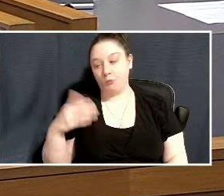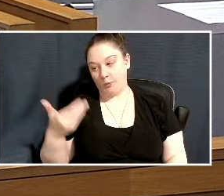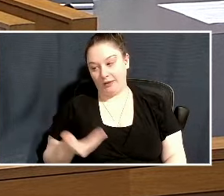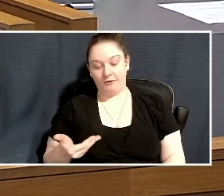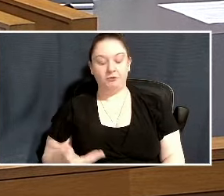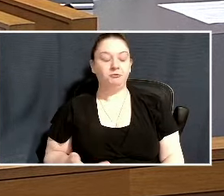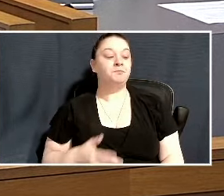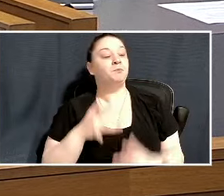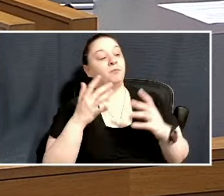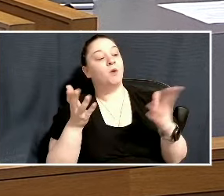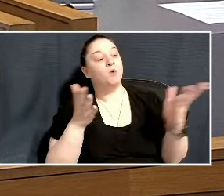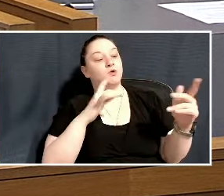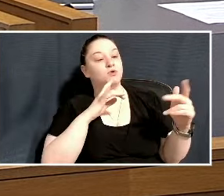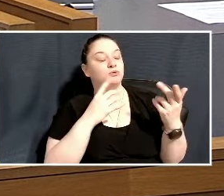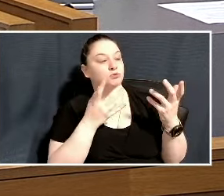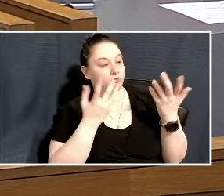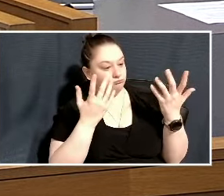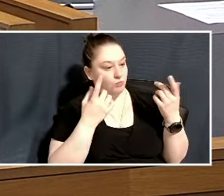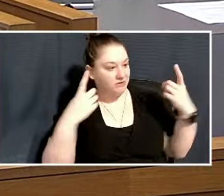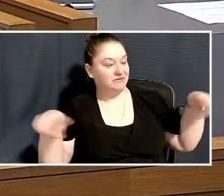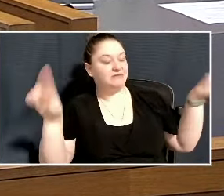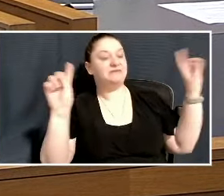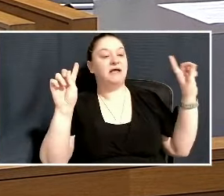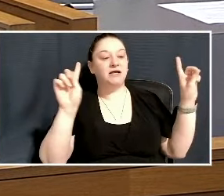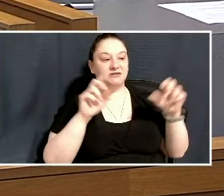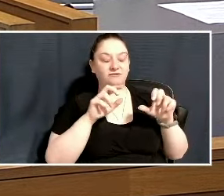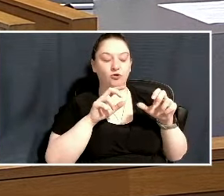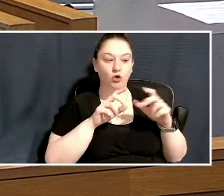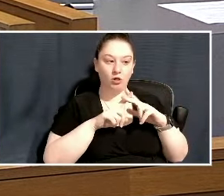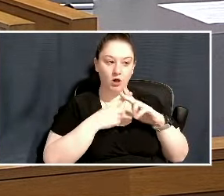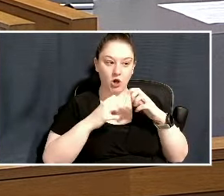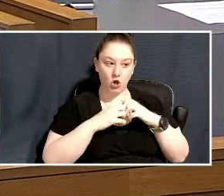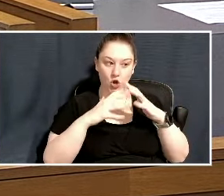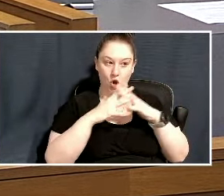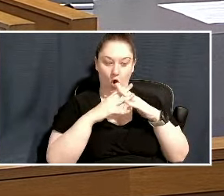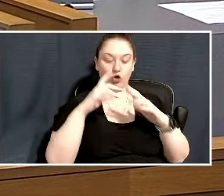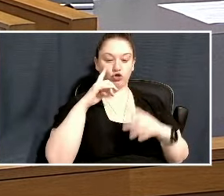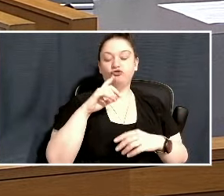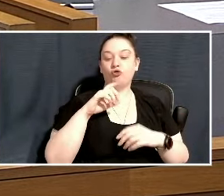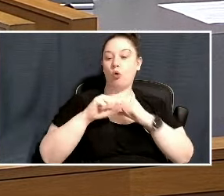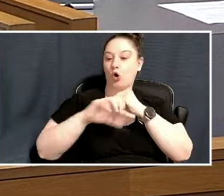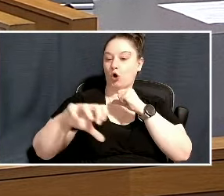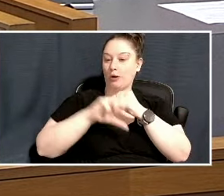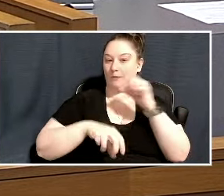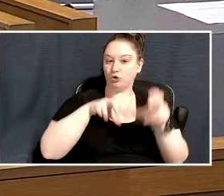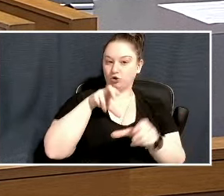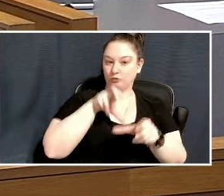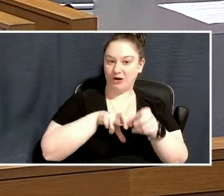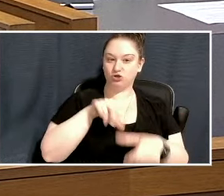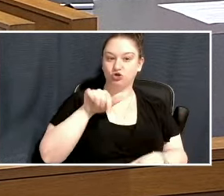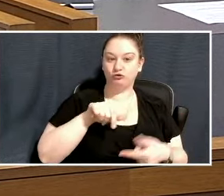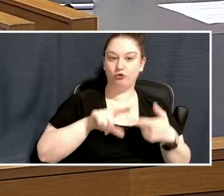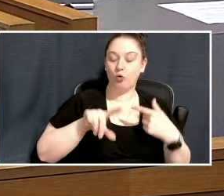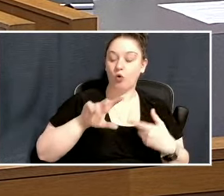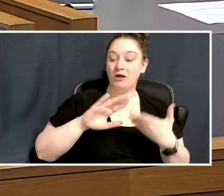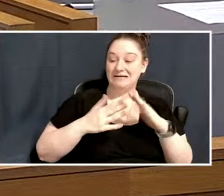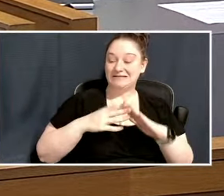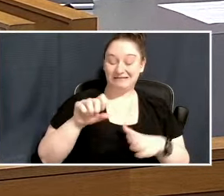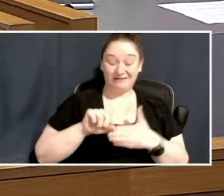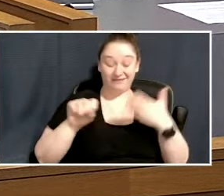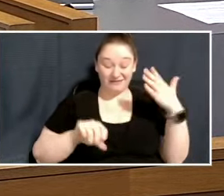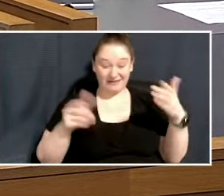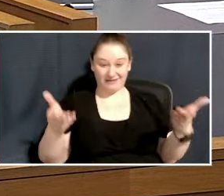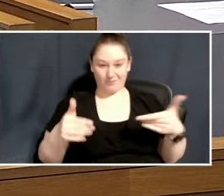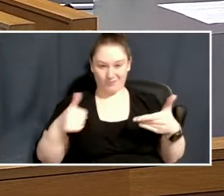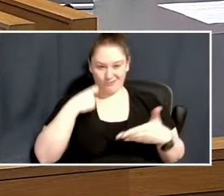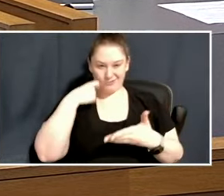for commercial passenger air service in the city of Salem this last week. I was really pleased to be on the inaugural